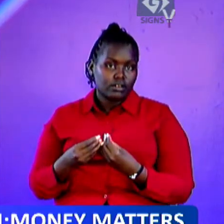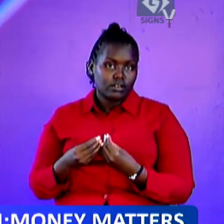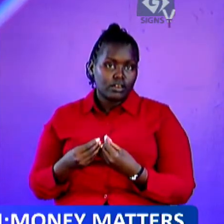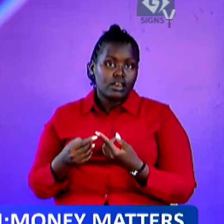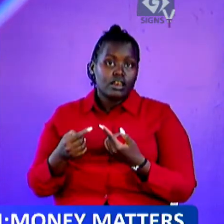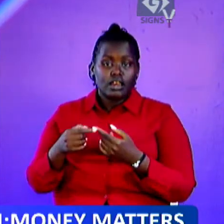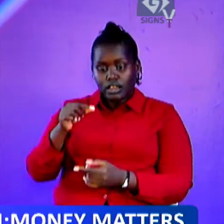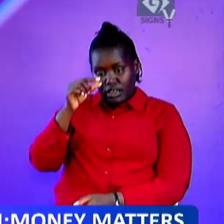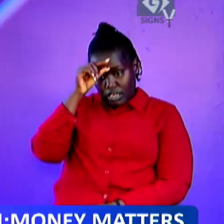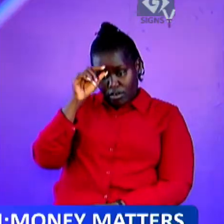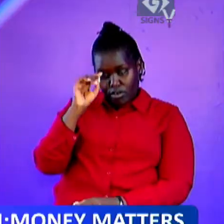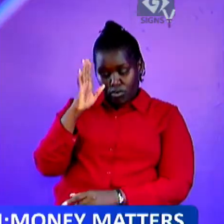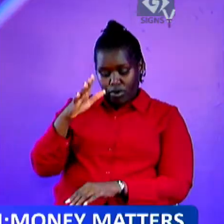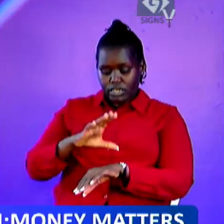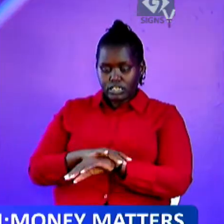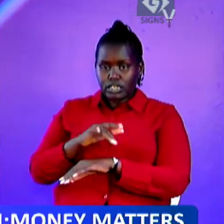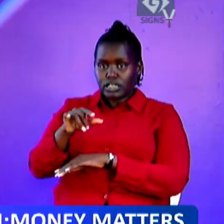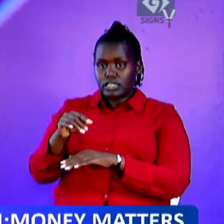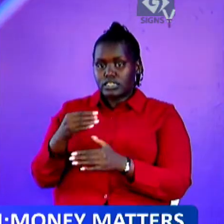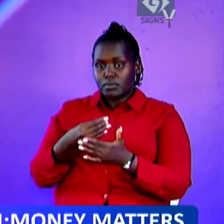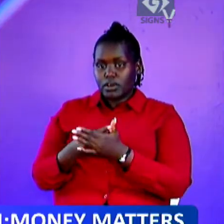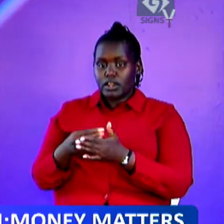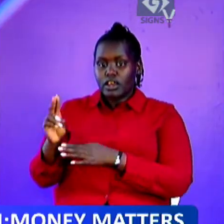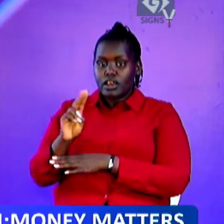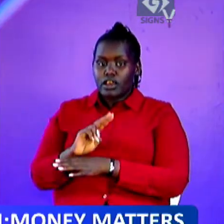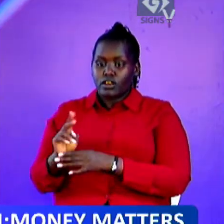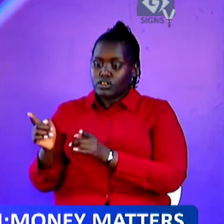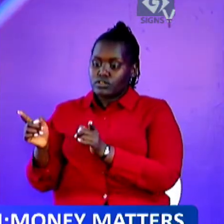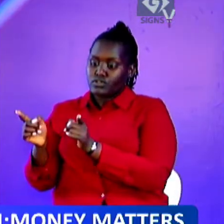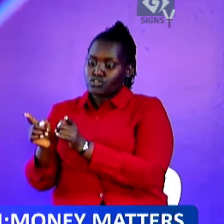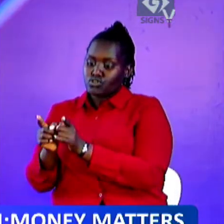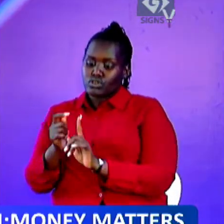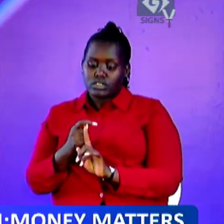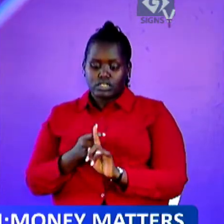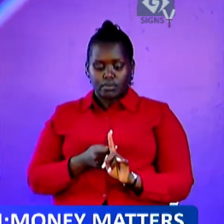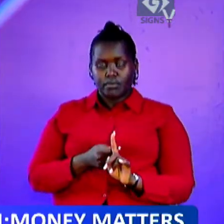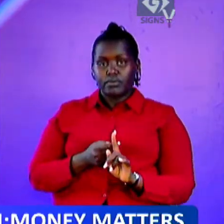course, the government will take that money Yeah. and go and use it for its short-term